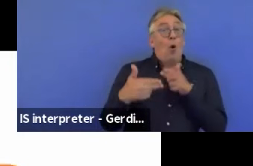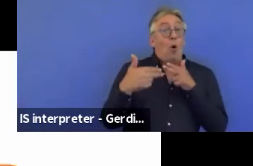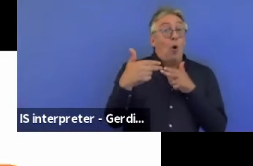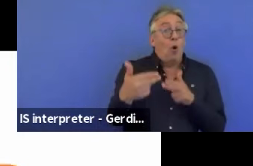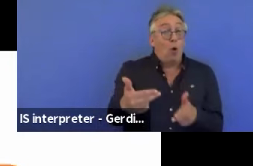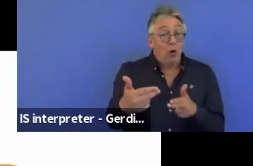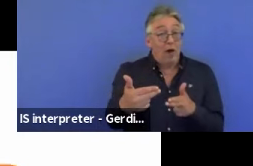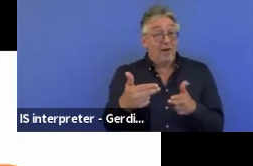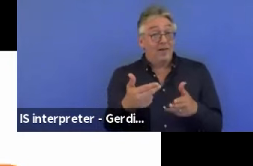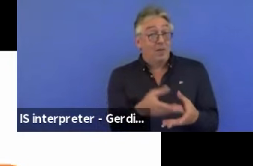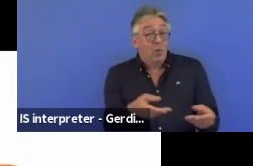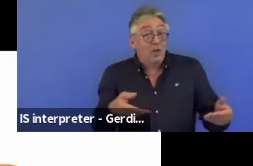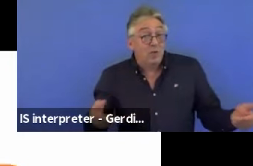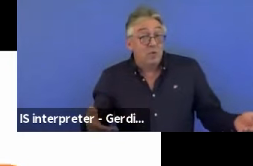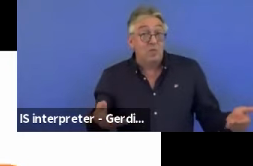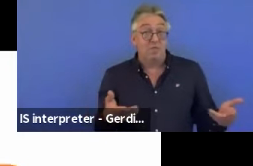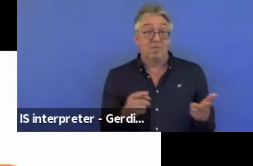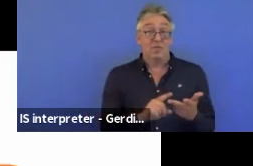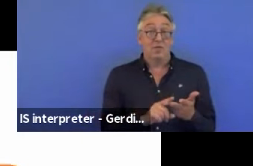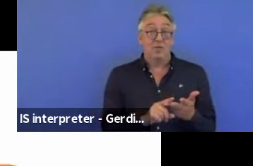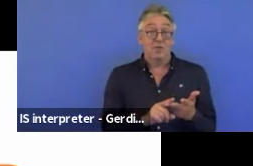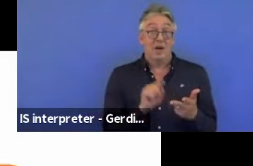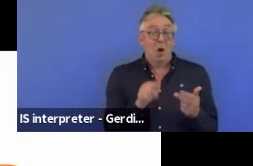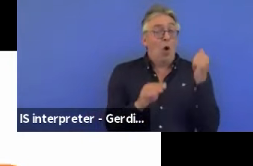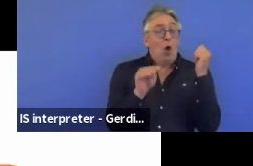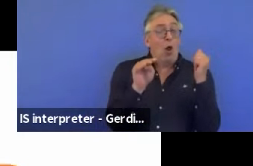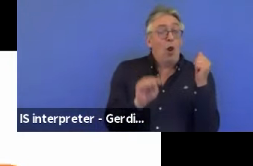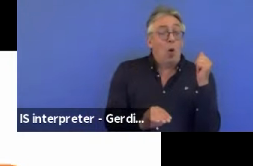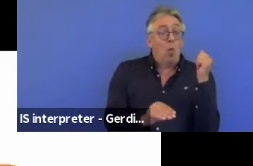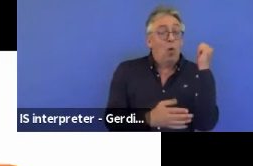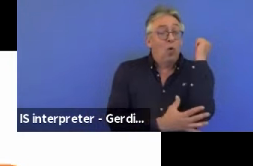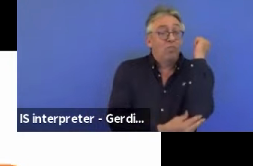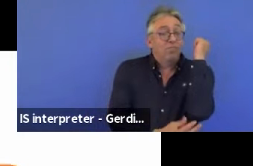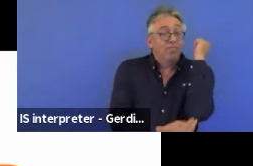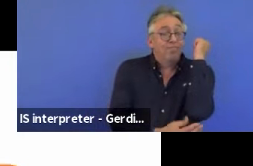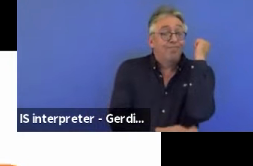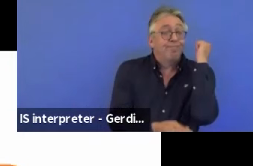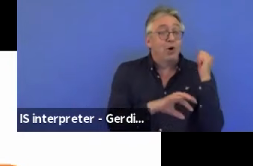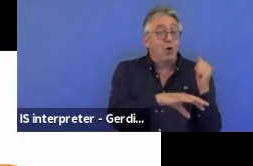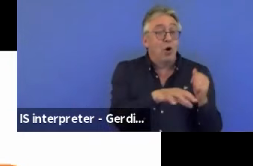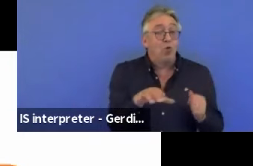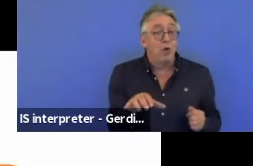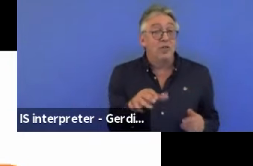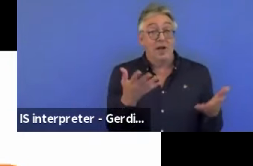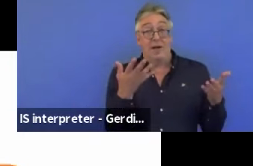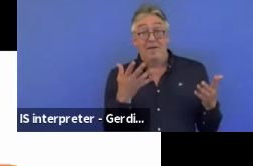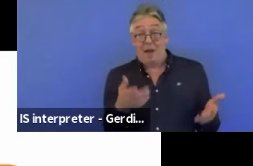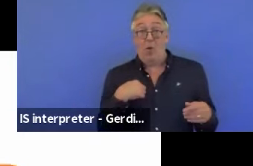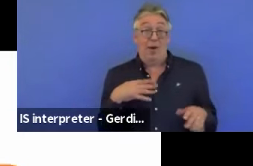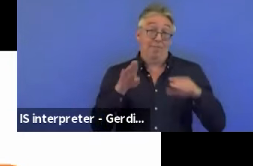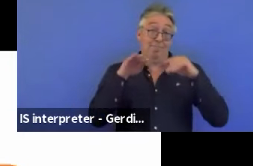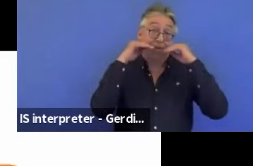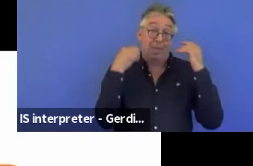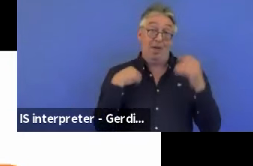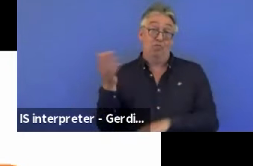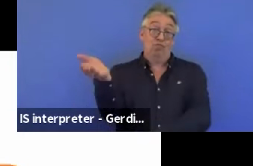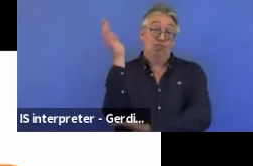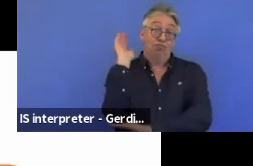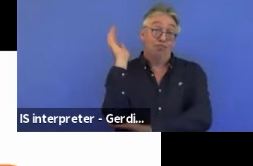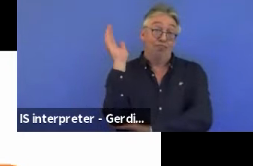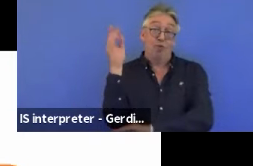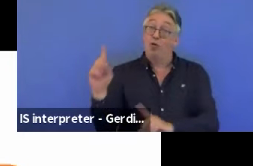income countries, I'm very pleased to present our findings and key recommendations presented here for the